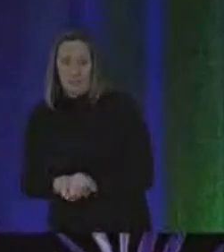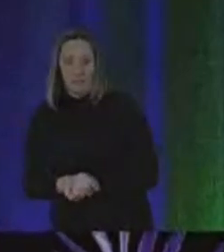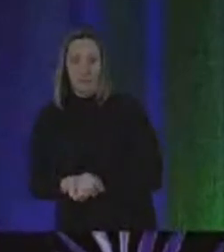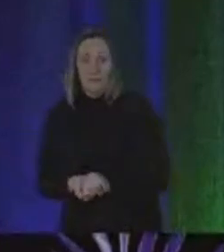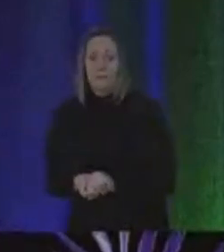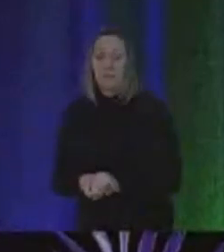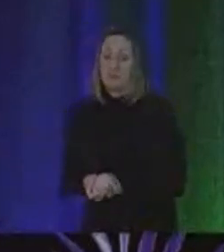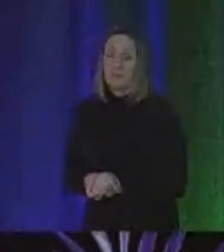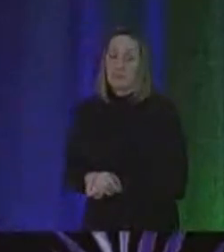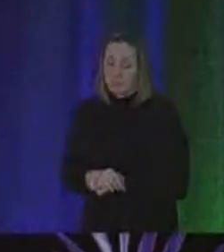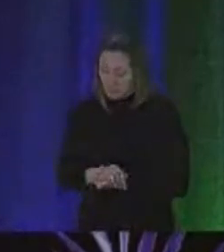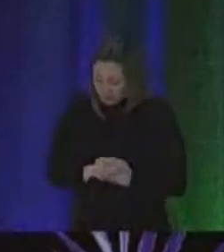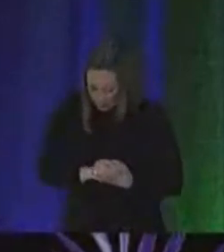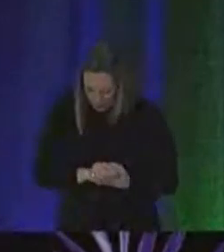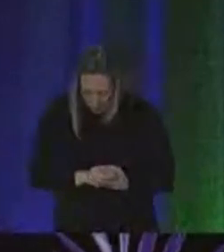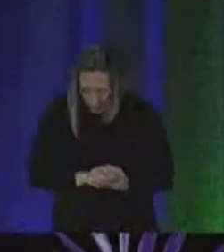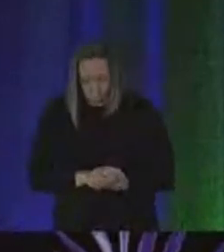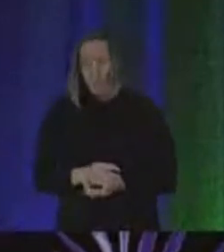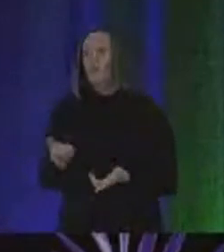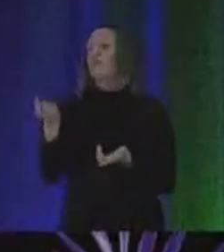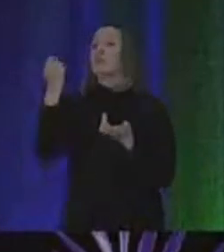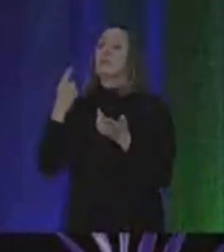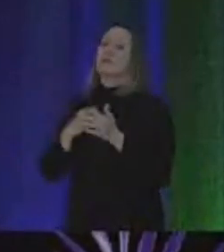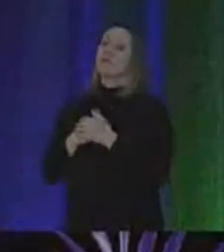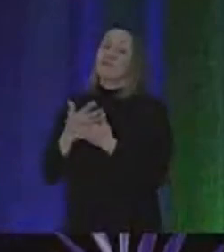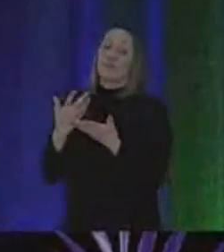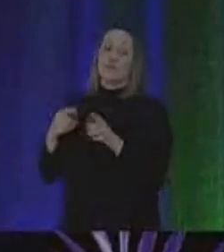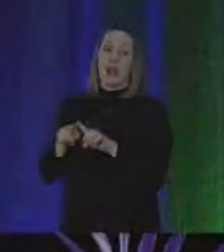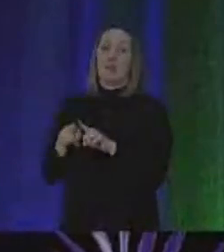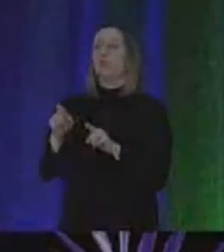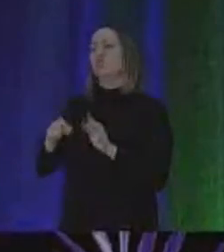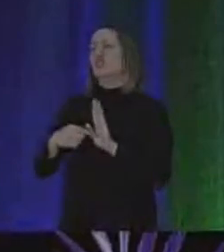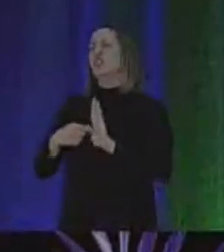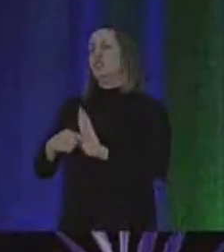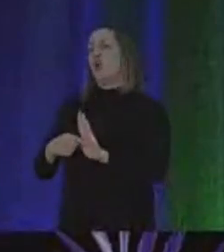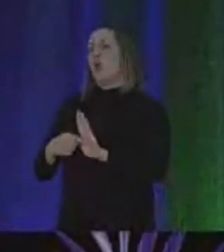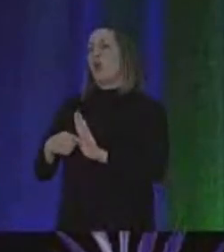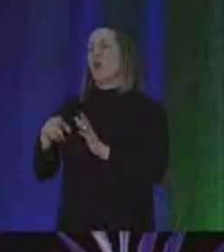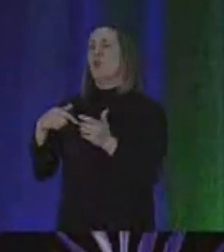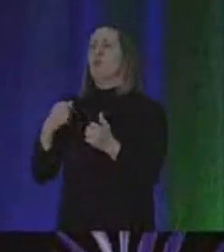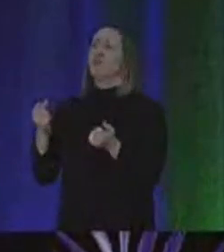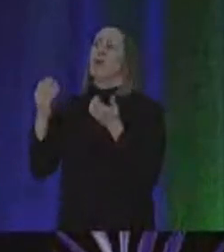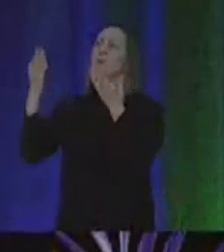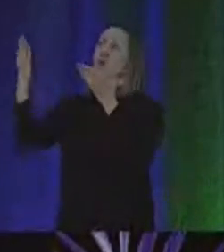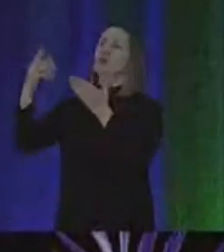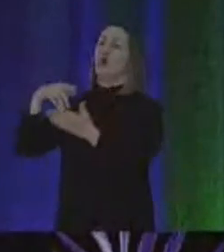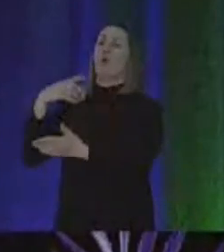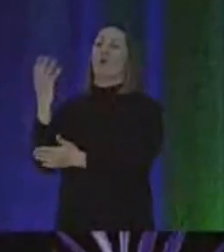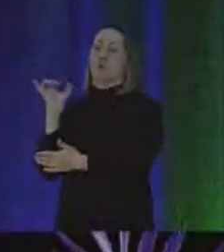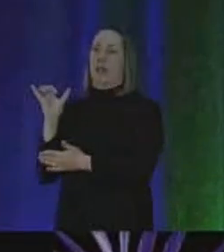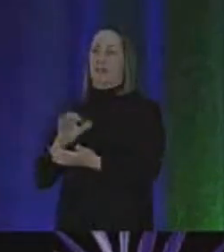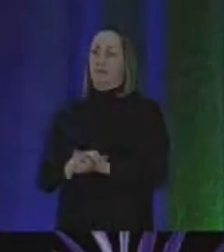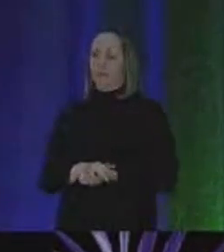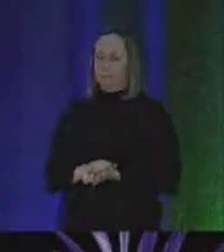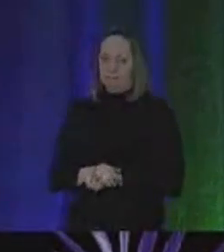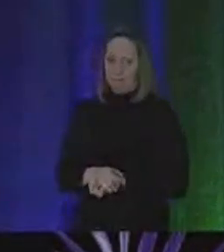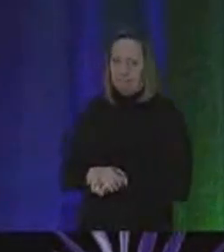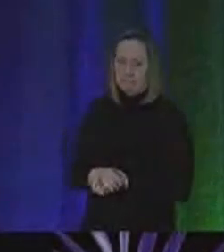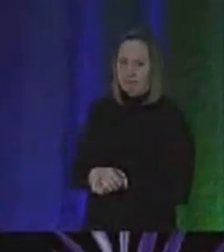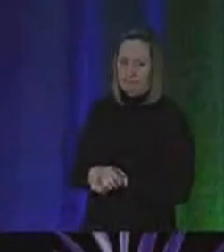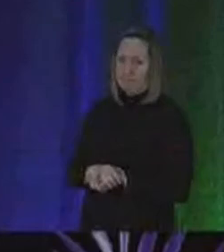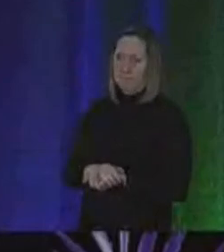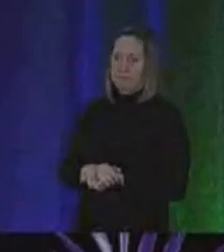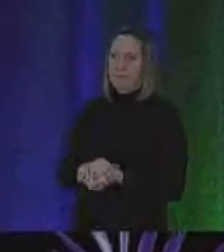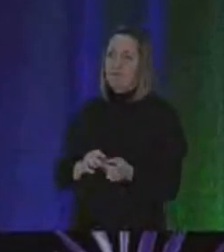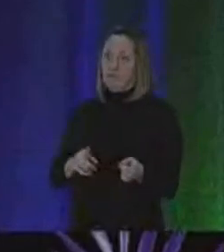Now, I wouldn't be doing it justice if I didn't show what the stack I'm proposing today looks like. Okay. This is tried and